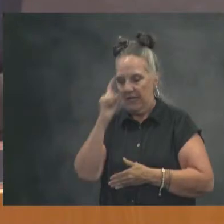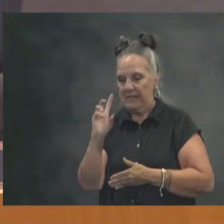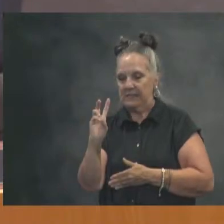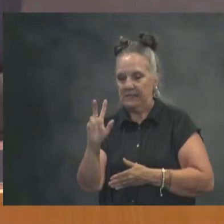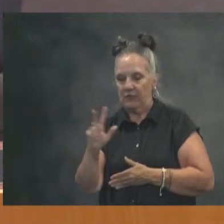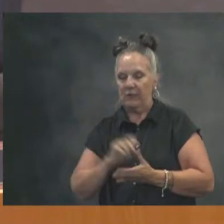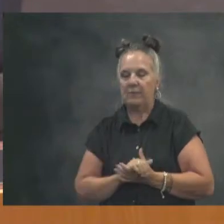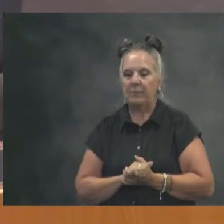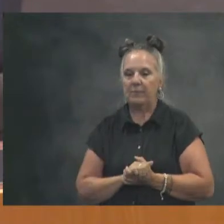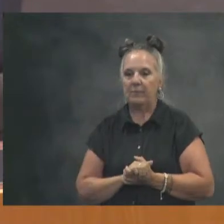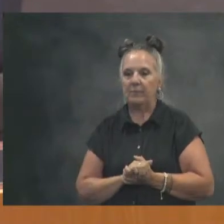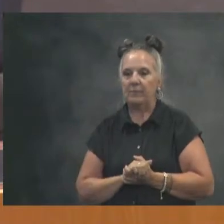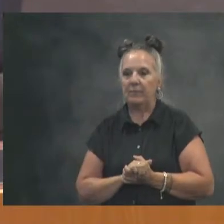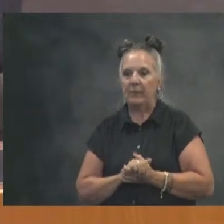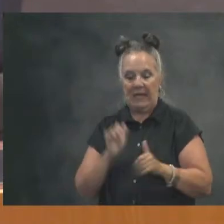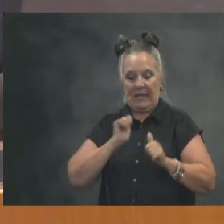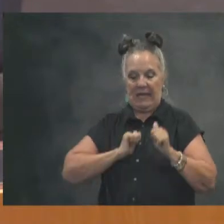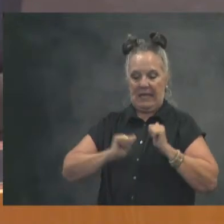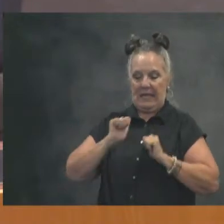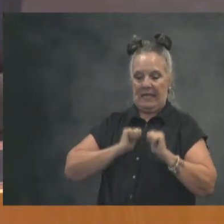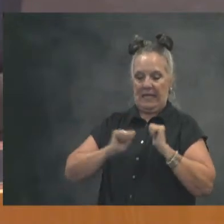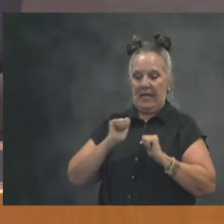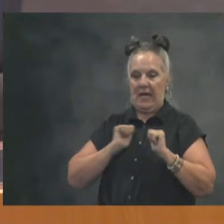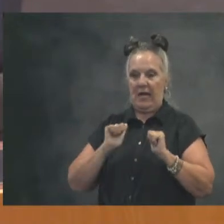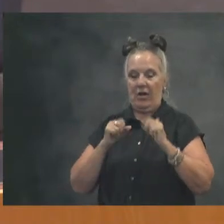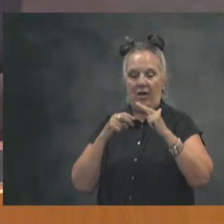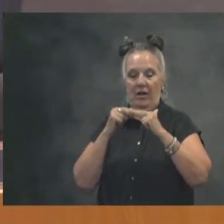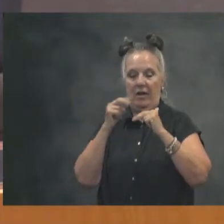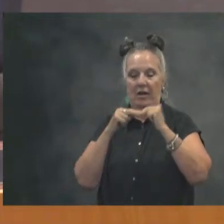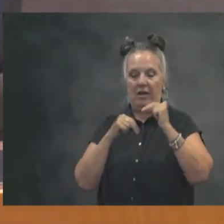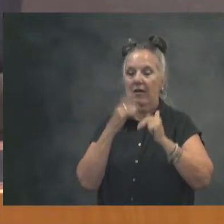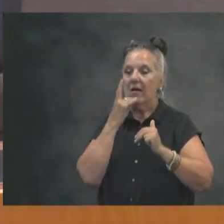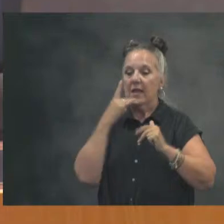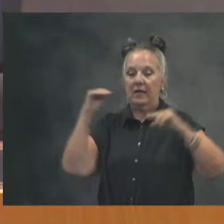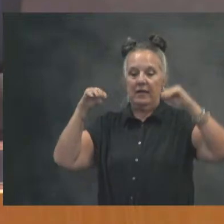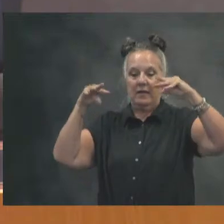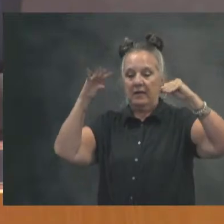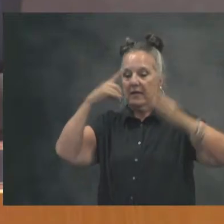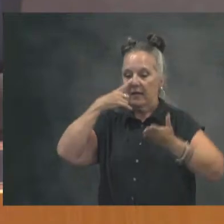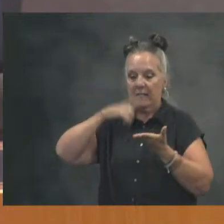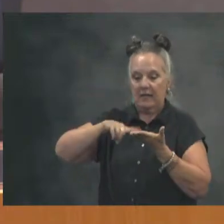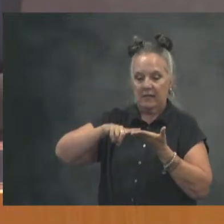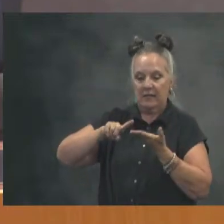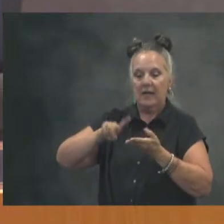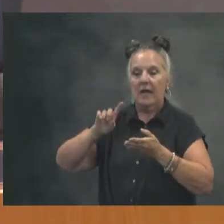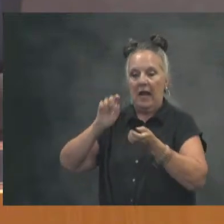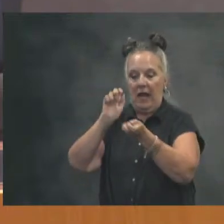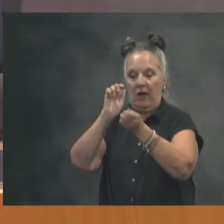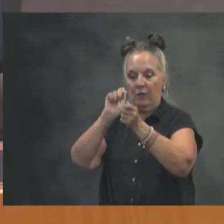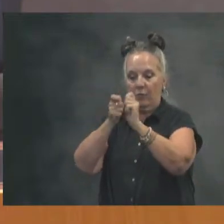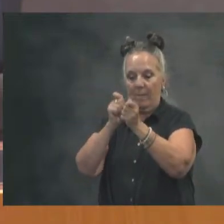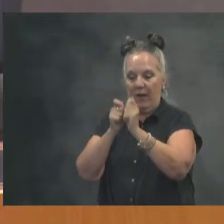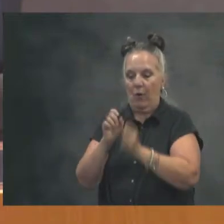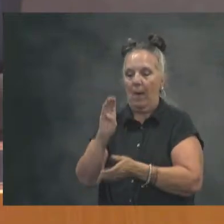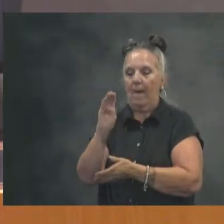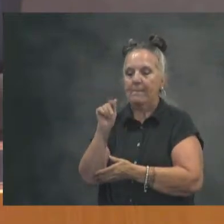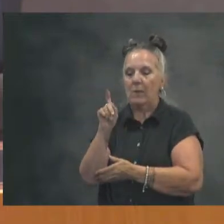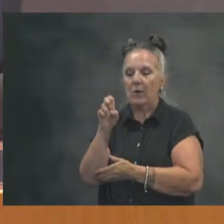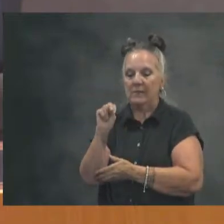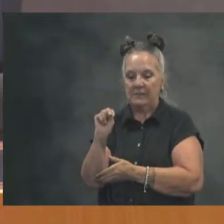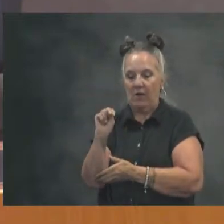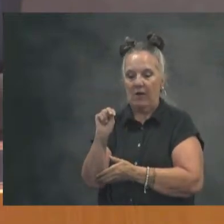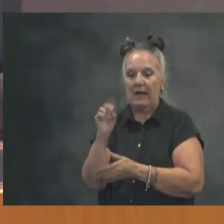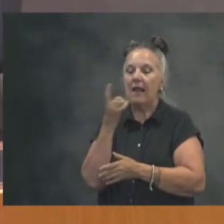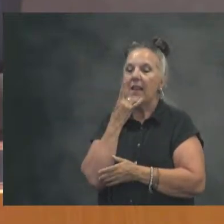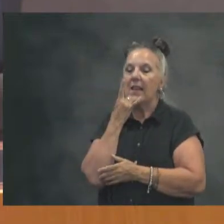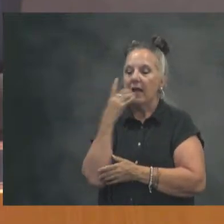$37,130.63. And theatrical rigging and architectural lighting inspection, maintenance, and repair service to Barbizon Lighting Capital